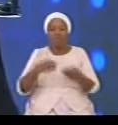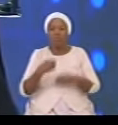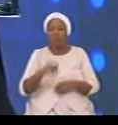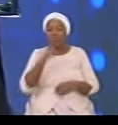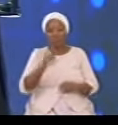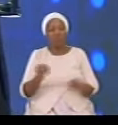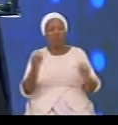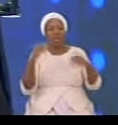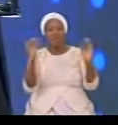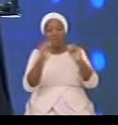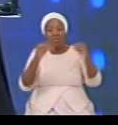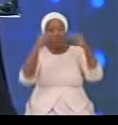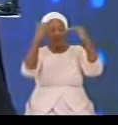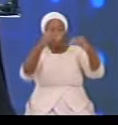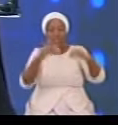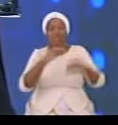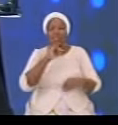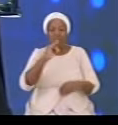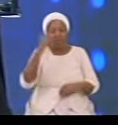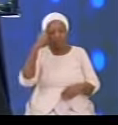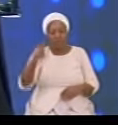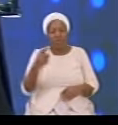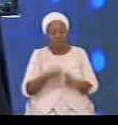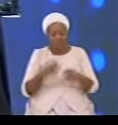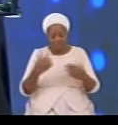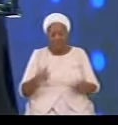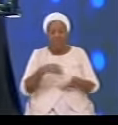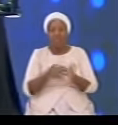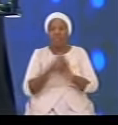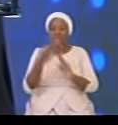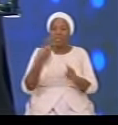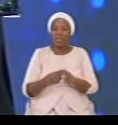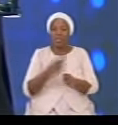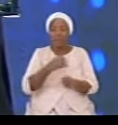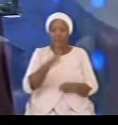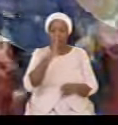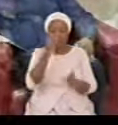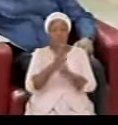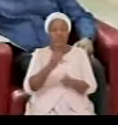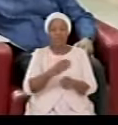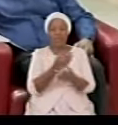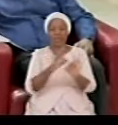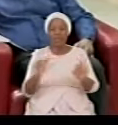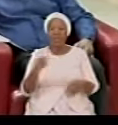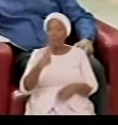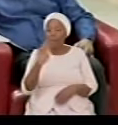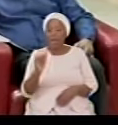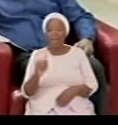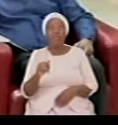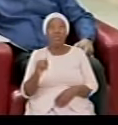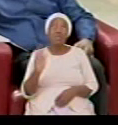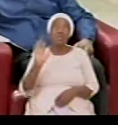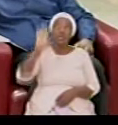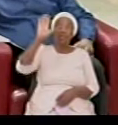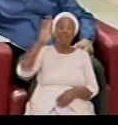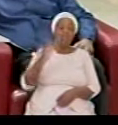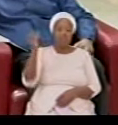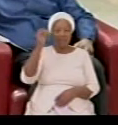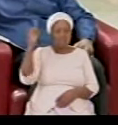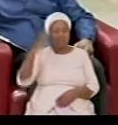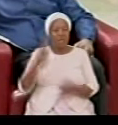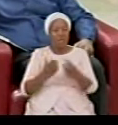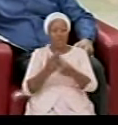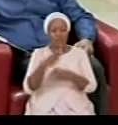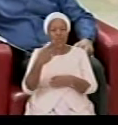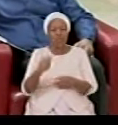the joy of salvation is for you from today. And being justified freely by his grace through